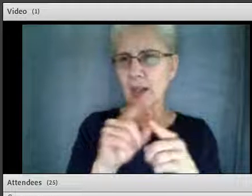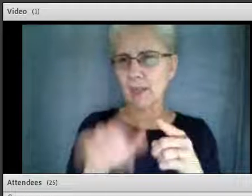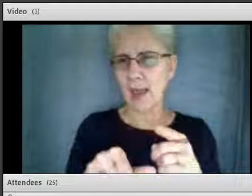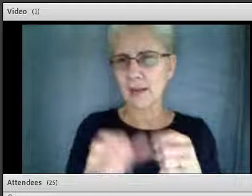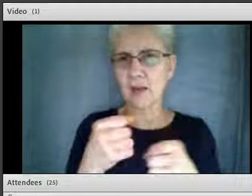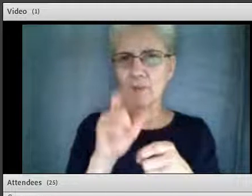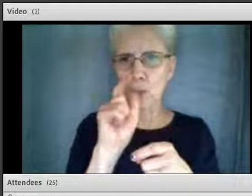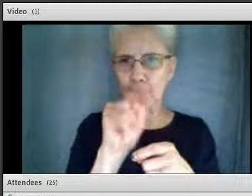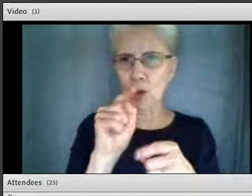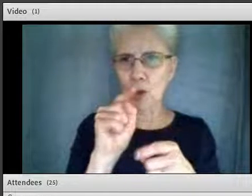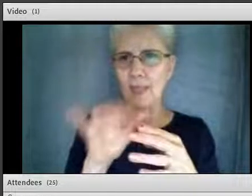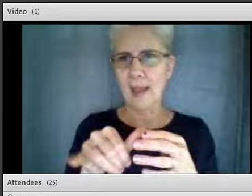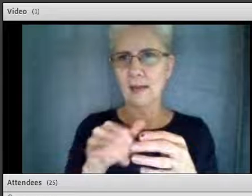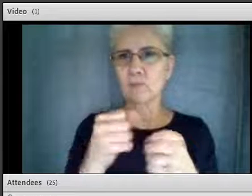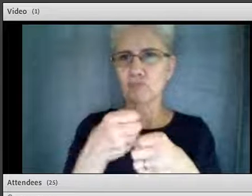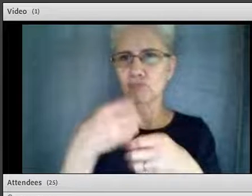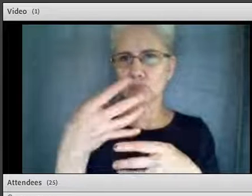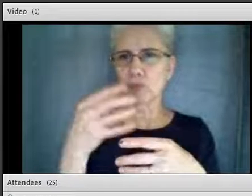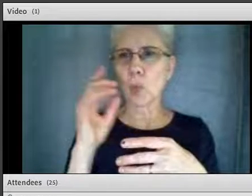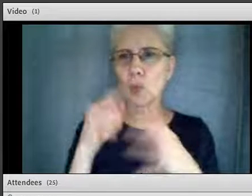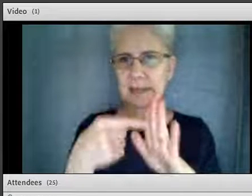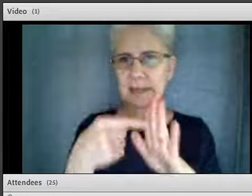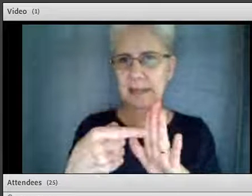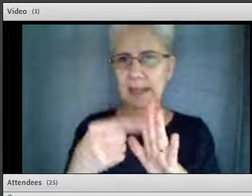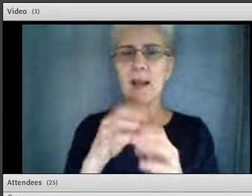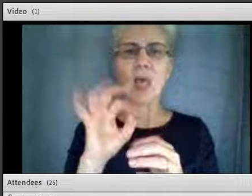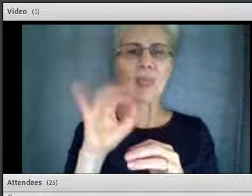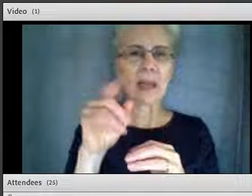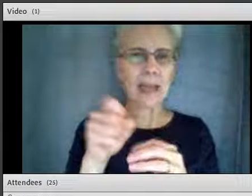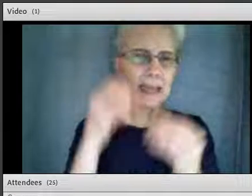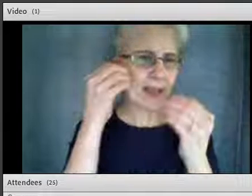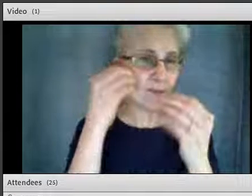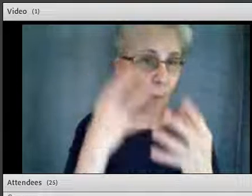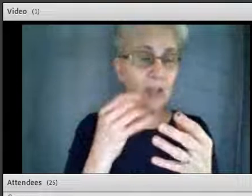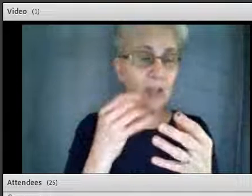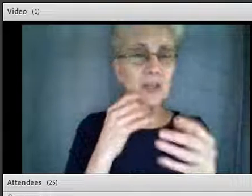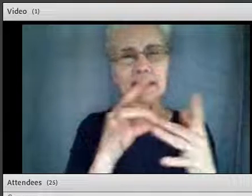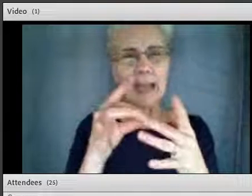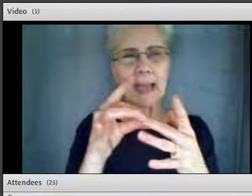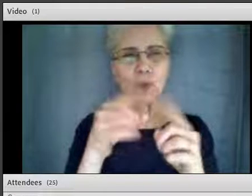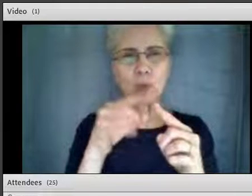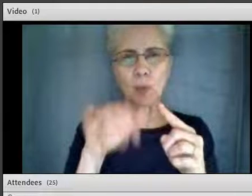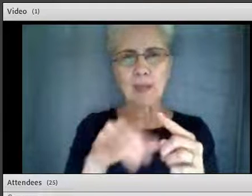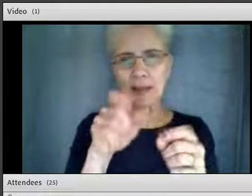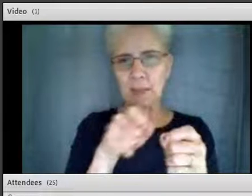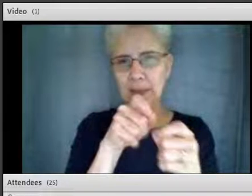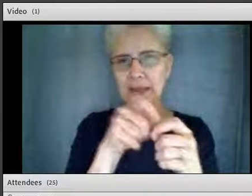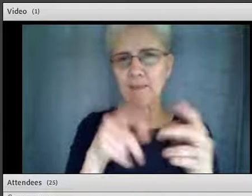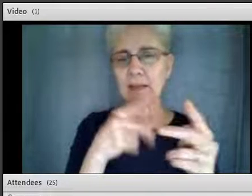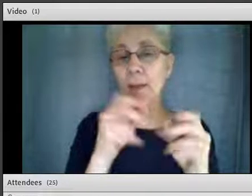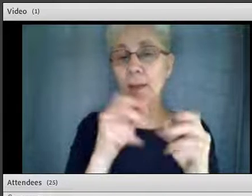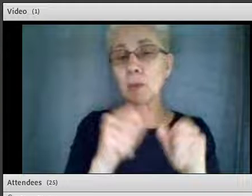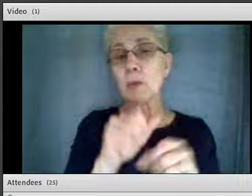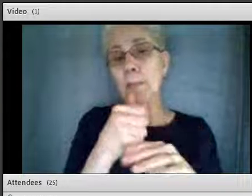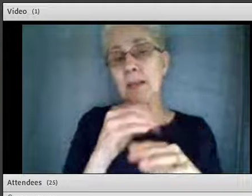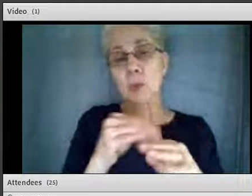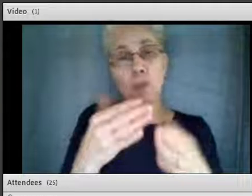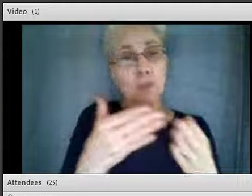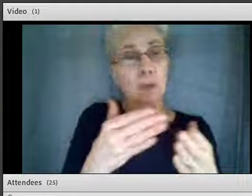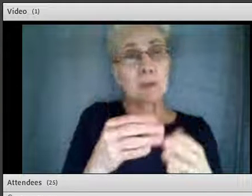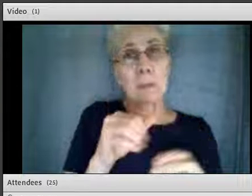It contains the links, information, and it takes you to those specific types. You could base it on services. You could base it on user type,